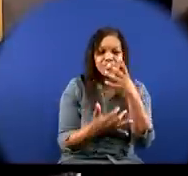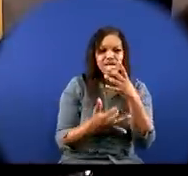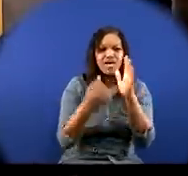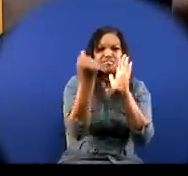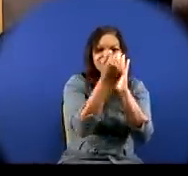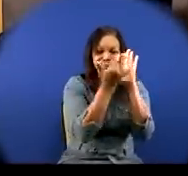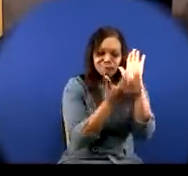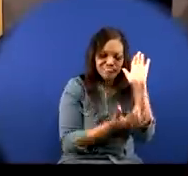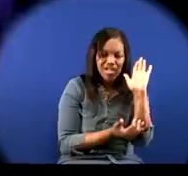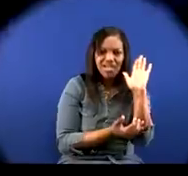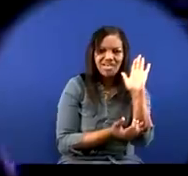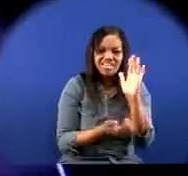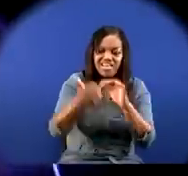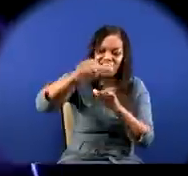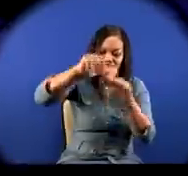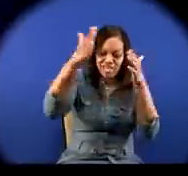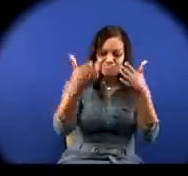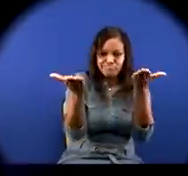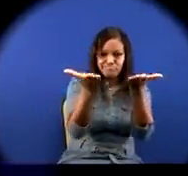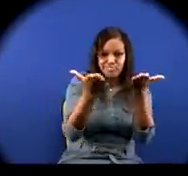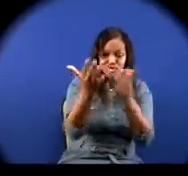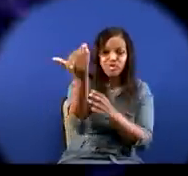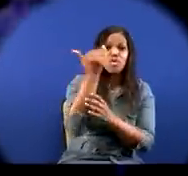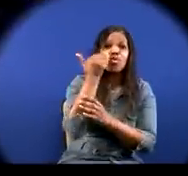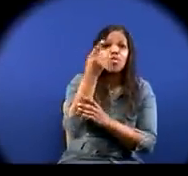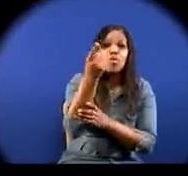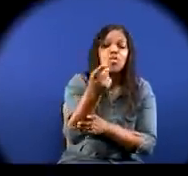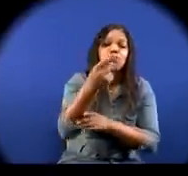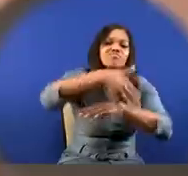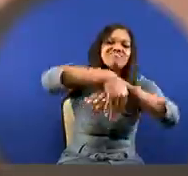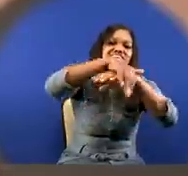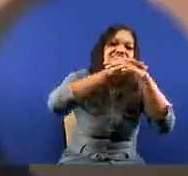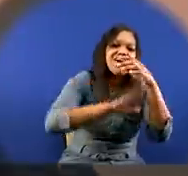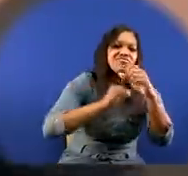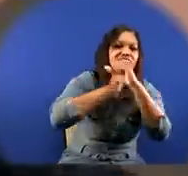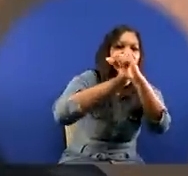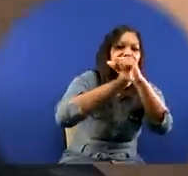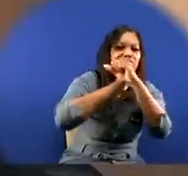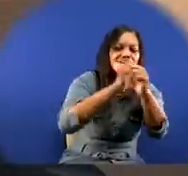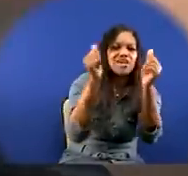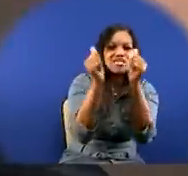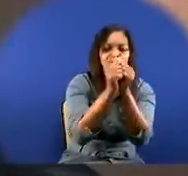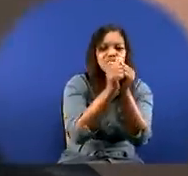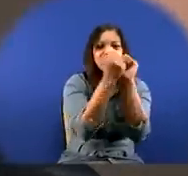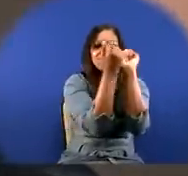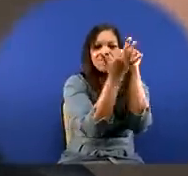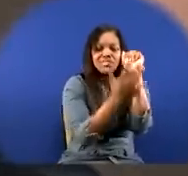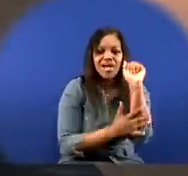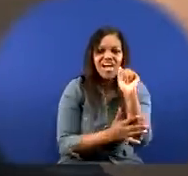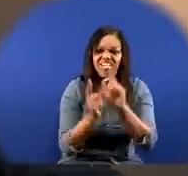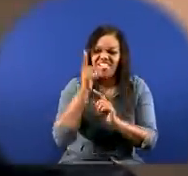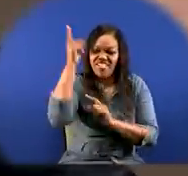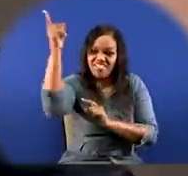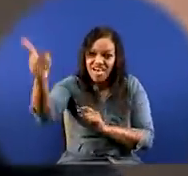Anybody here know you're covered by the blood? There is a